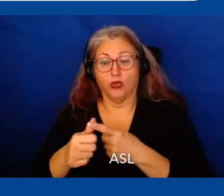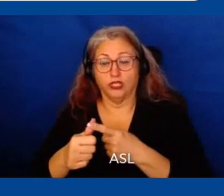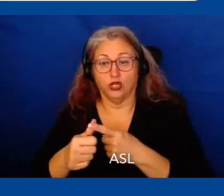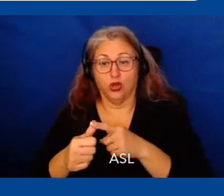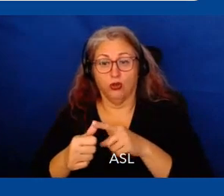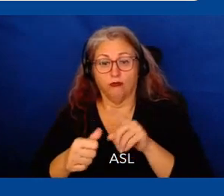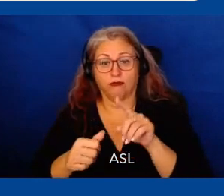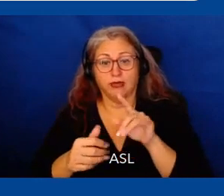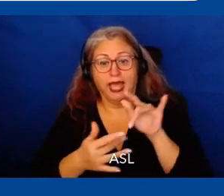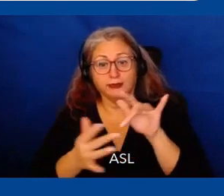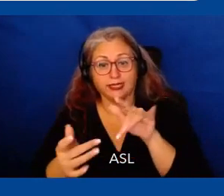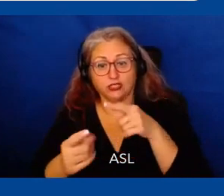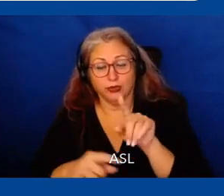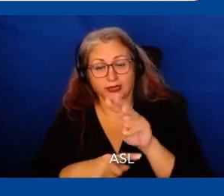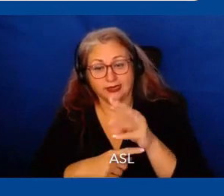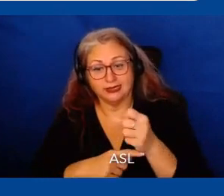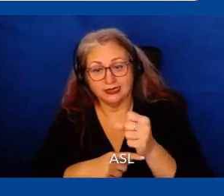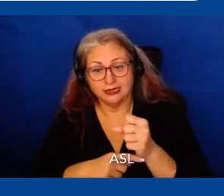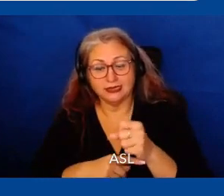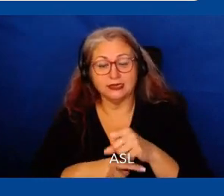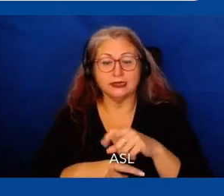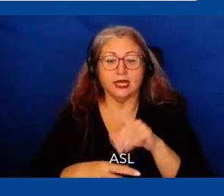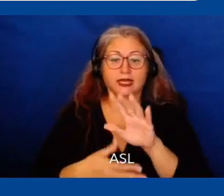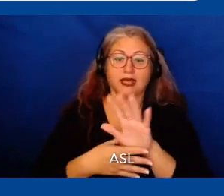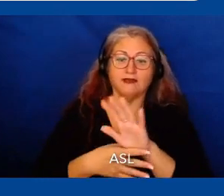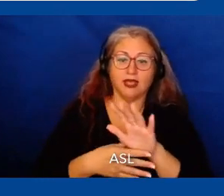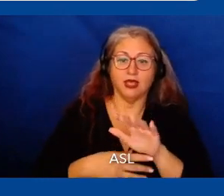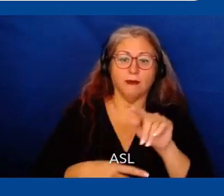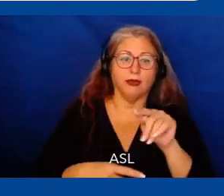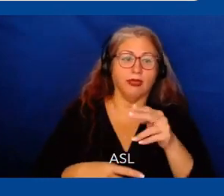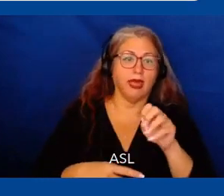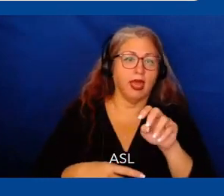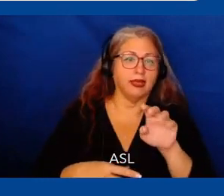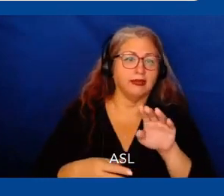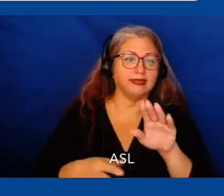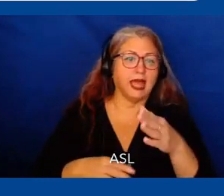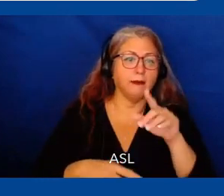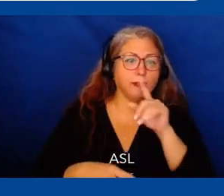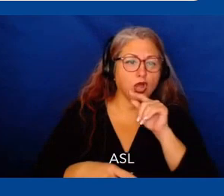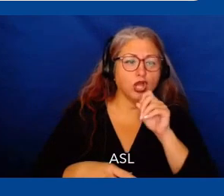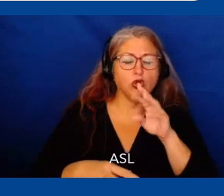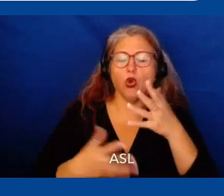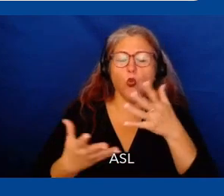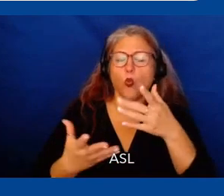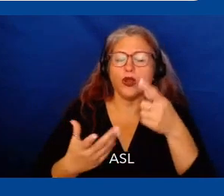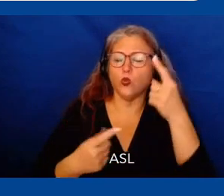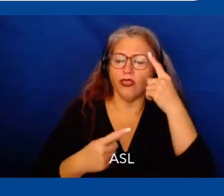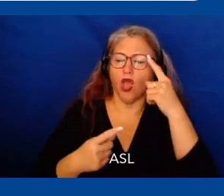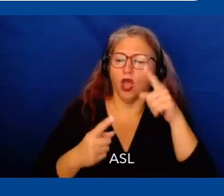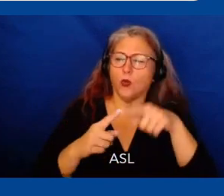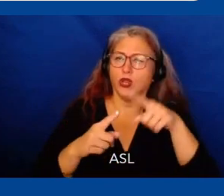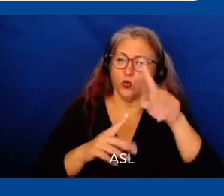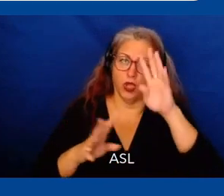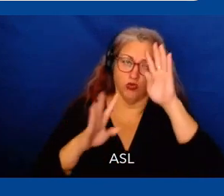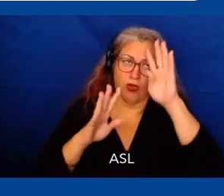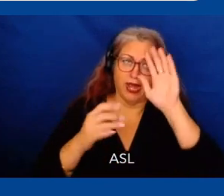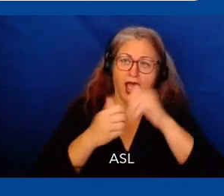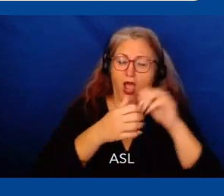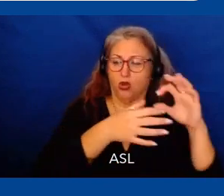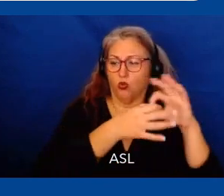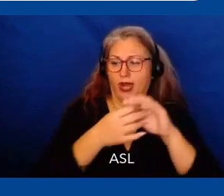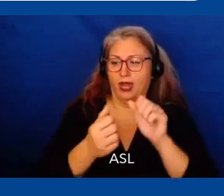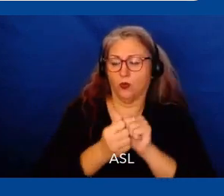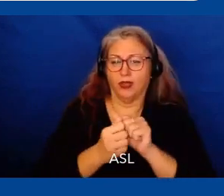in the 60s, the film Dead Birds? Like, were you thinking about what you were creating in relation to those